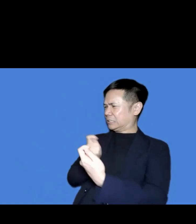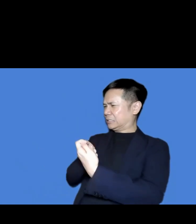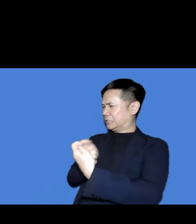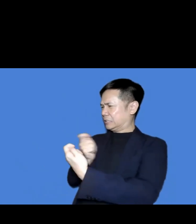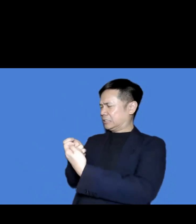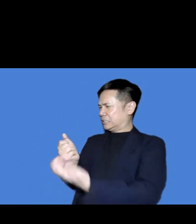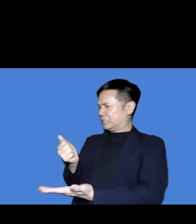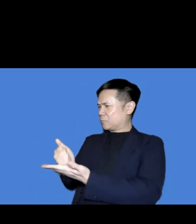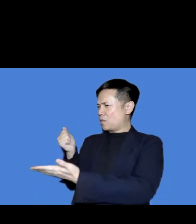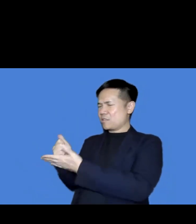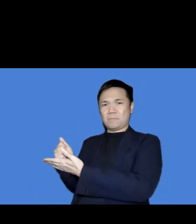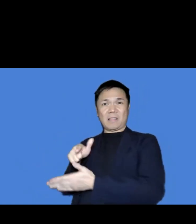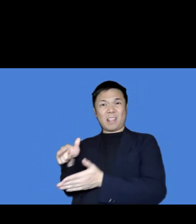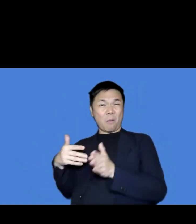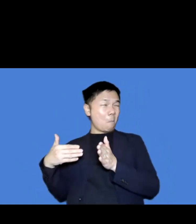barriers.